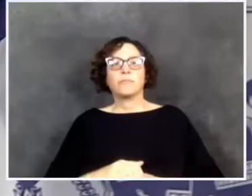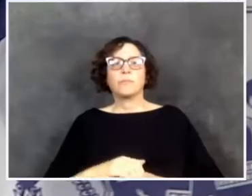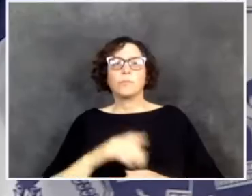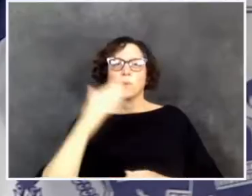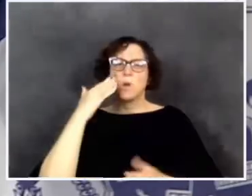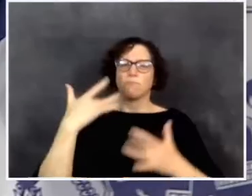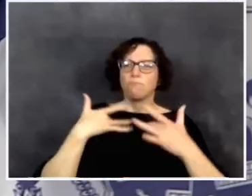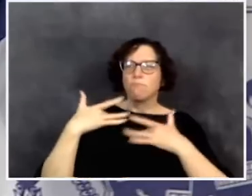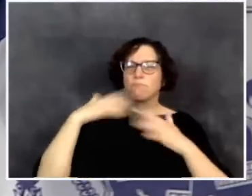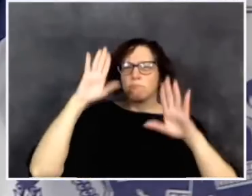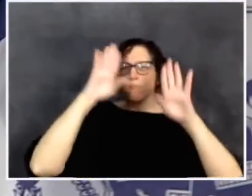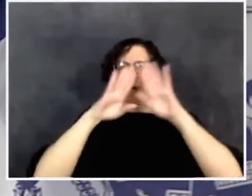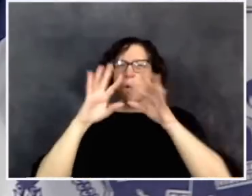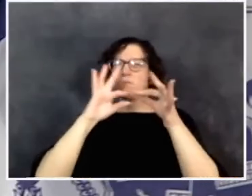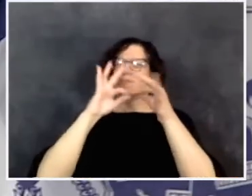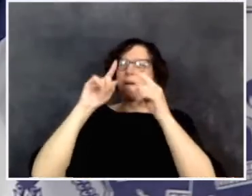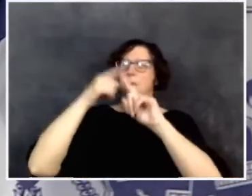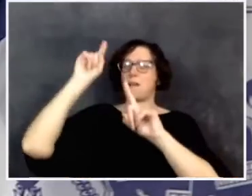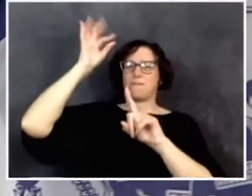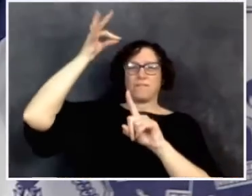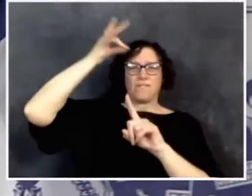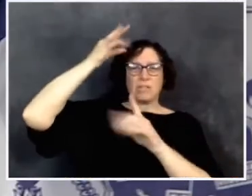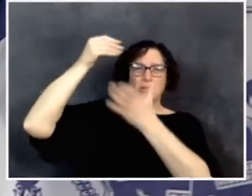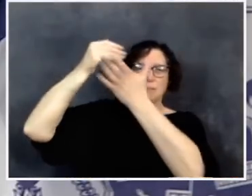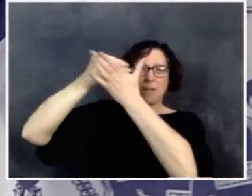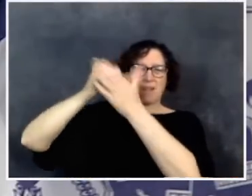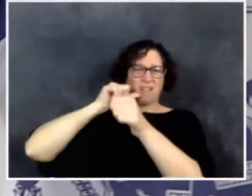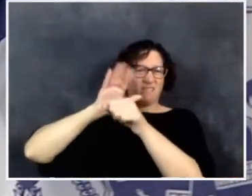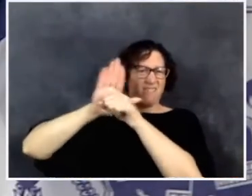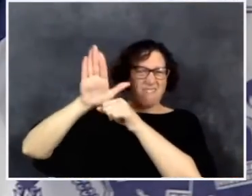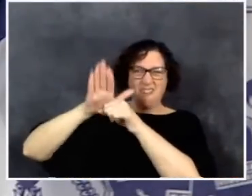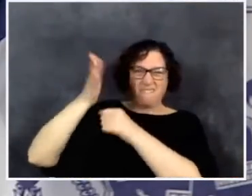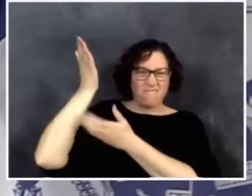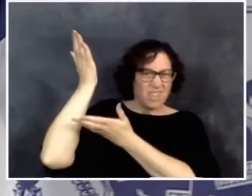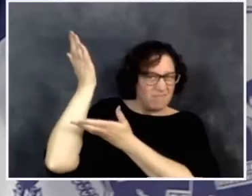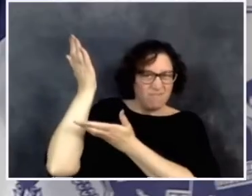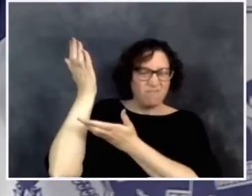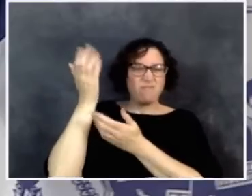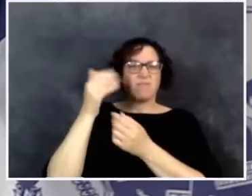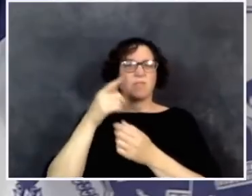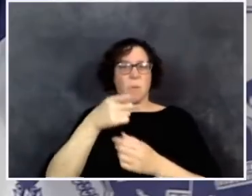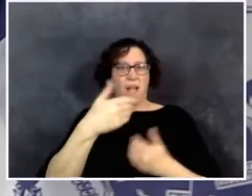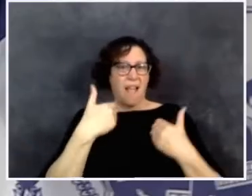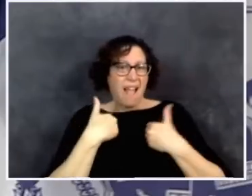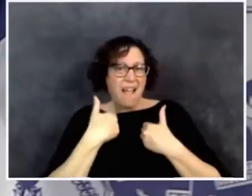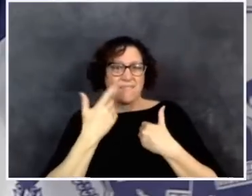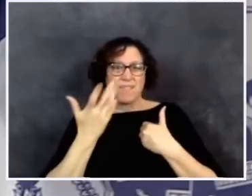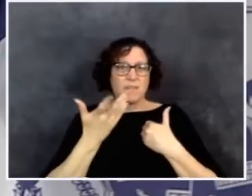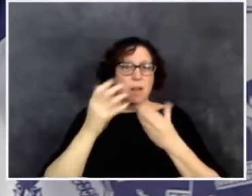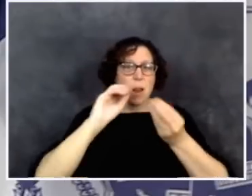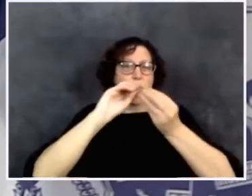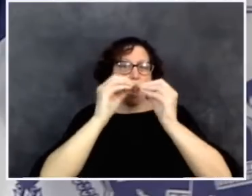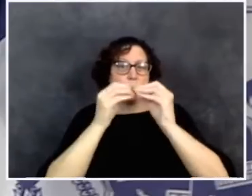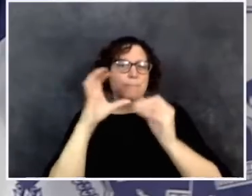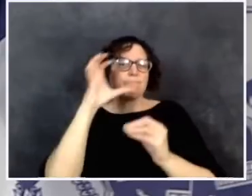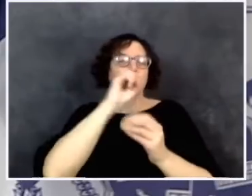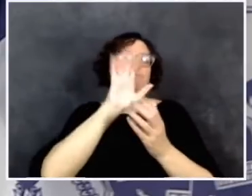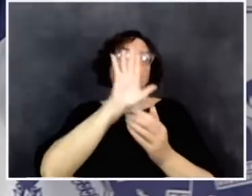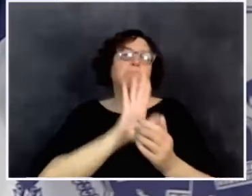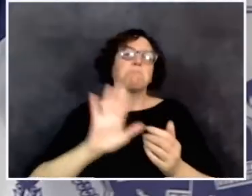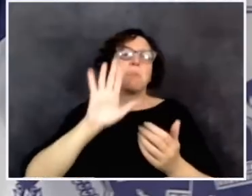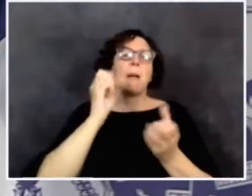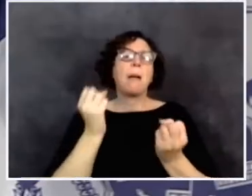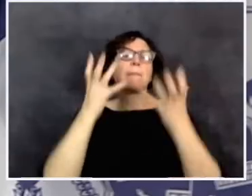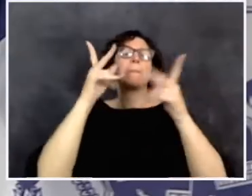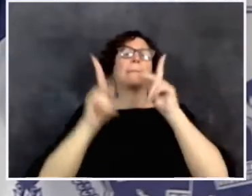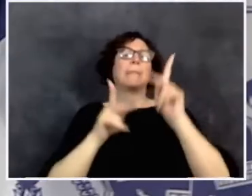estimates will become food insecure this year, and how many of them you can feed if federal assistance doesn't come. And